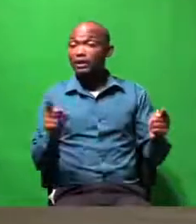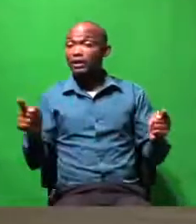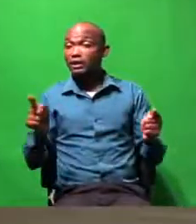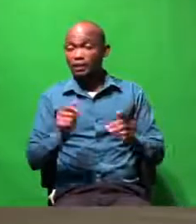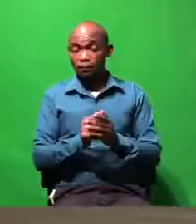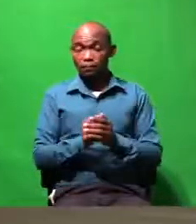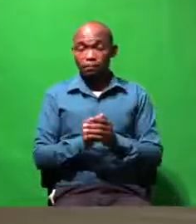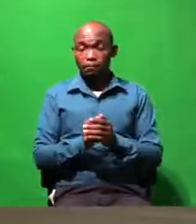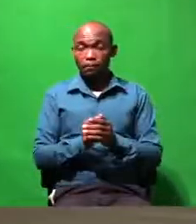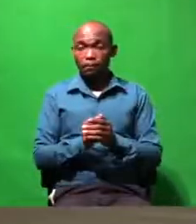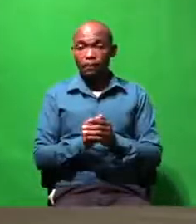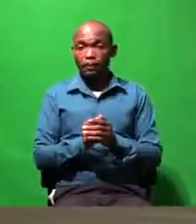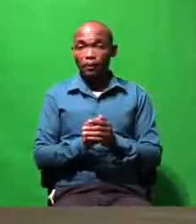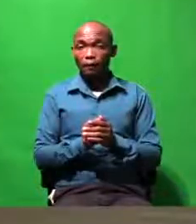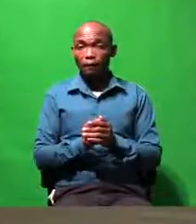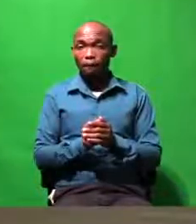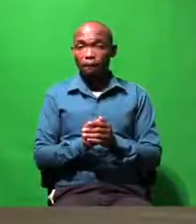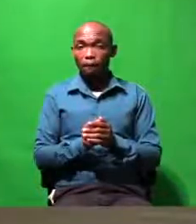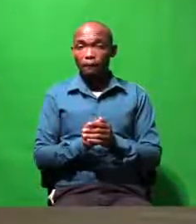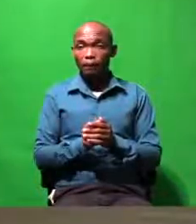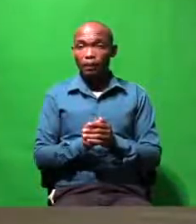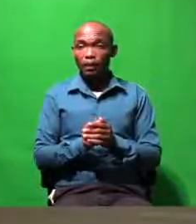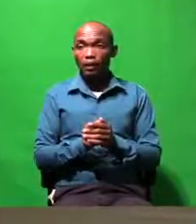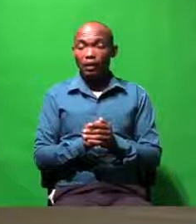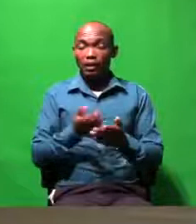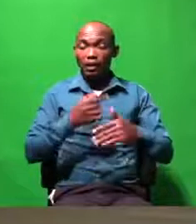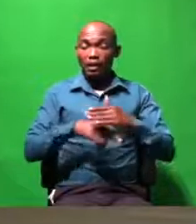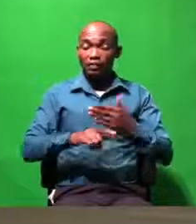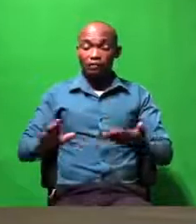on the flat land.